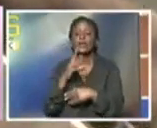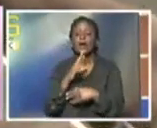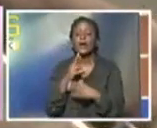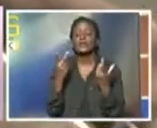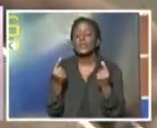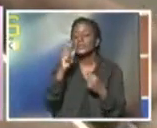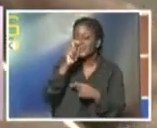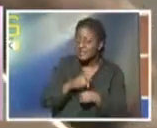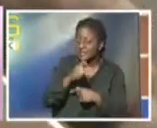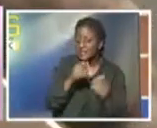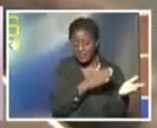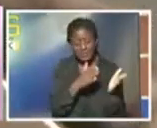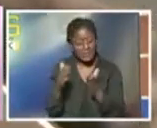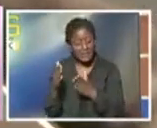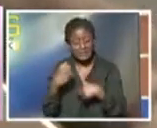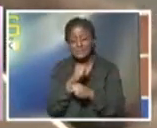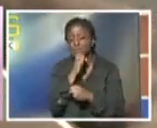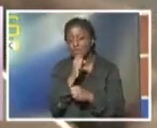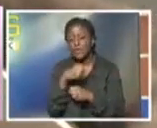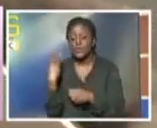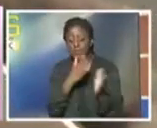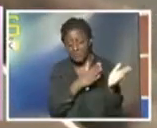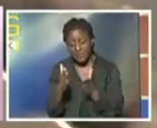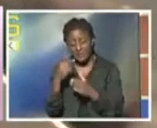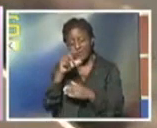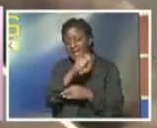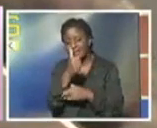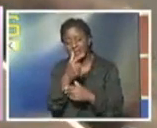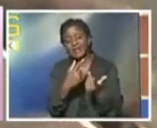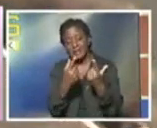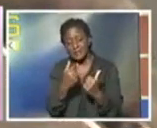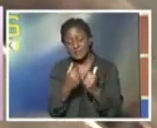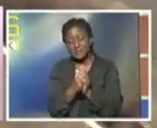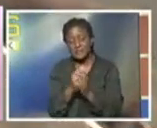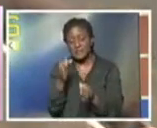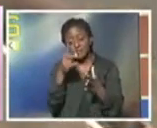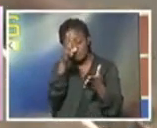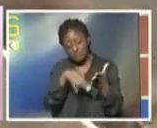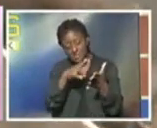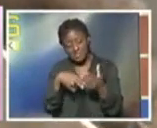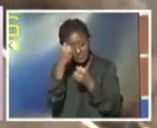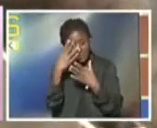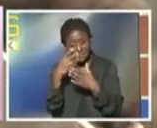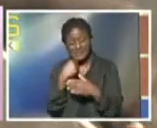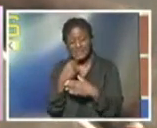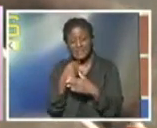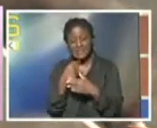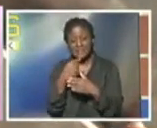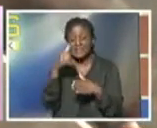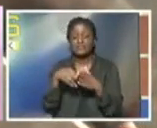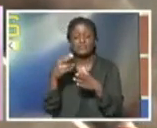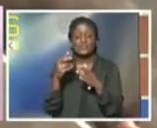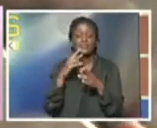definitely doing the necessary plans to ensure that we're prepared for anything that comes. If you read the literature, it said that it responds to the